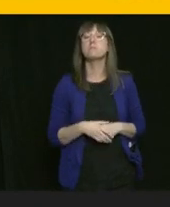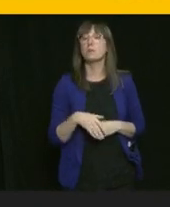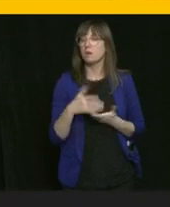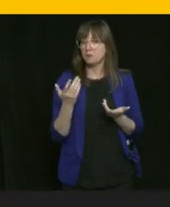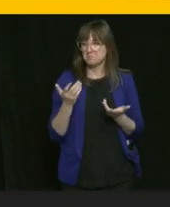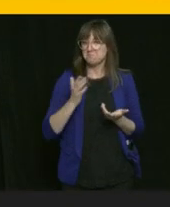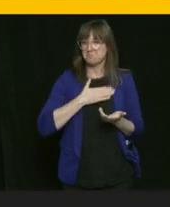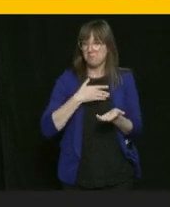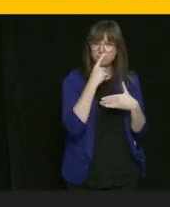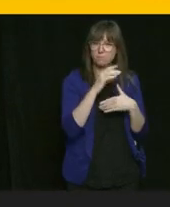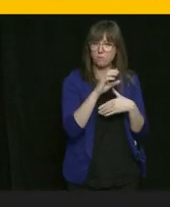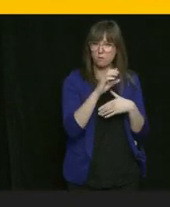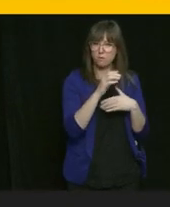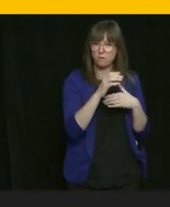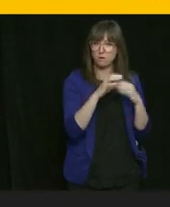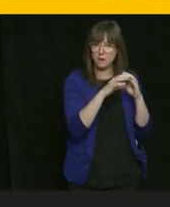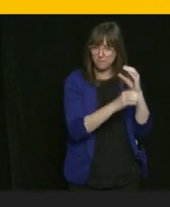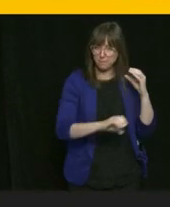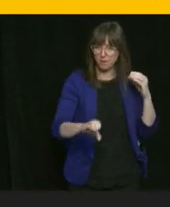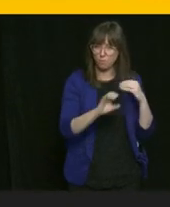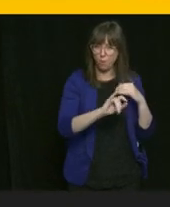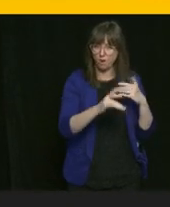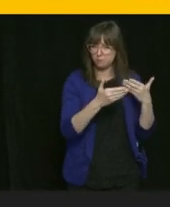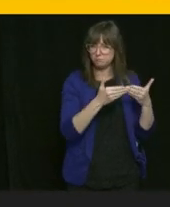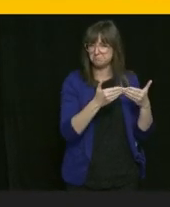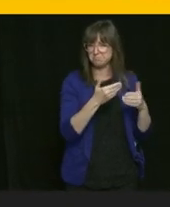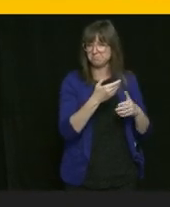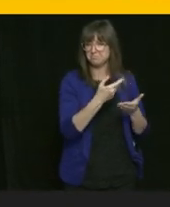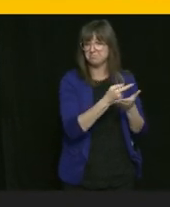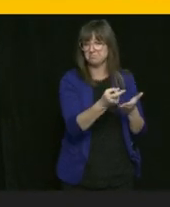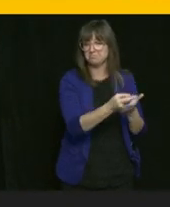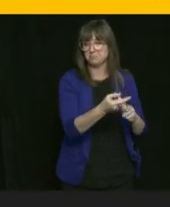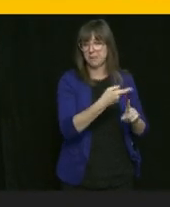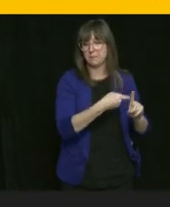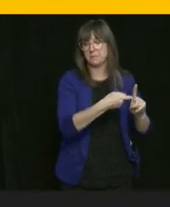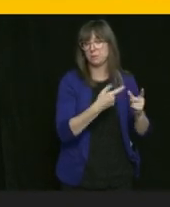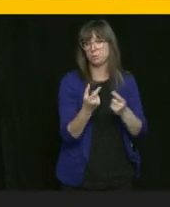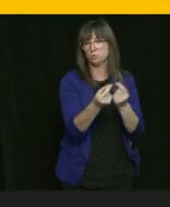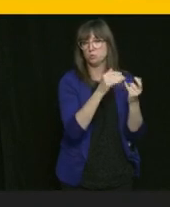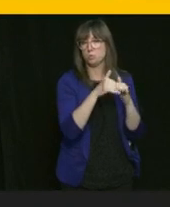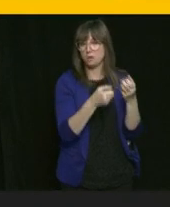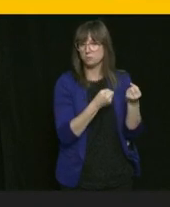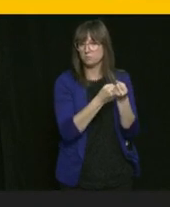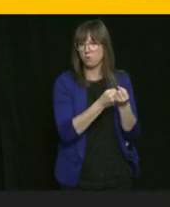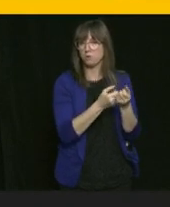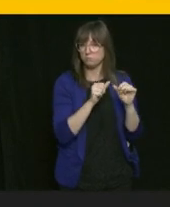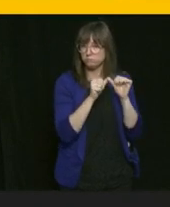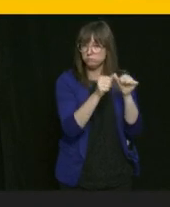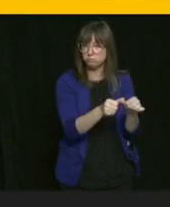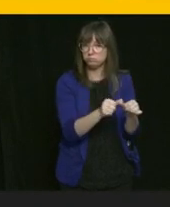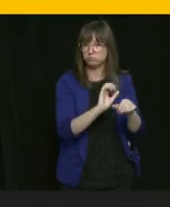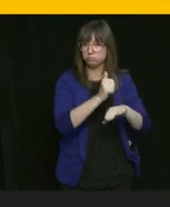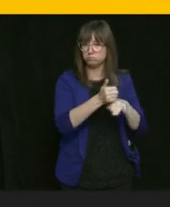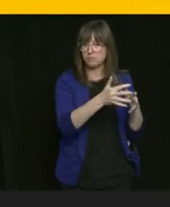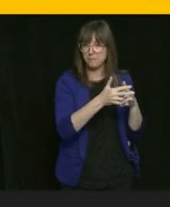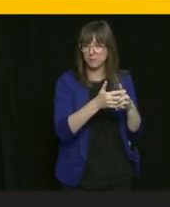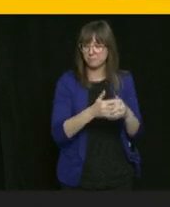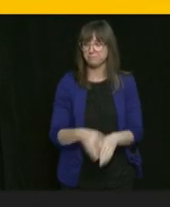had with Premier Kenny, weeks and months, what you will do to promote this project in the States.